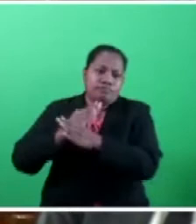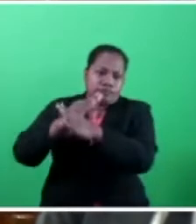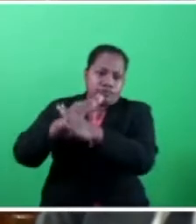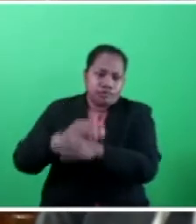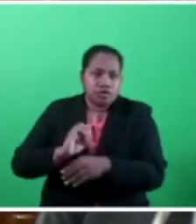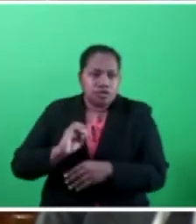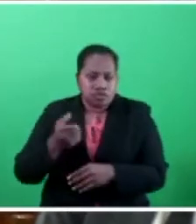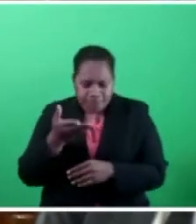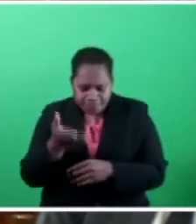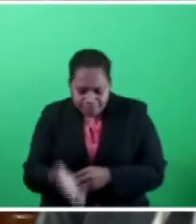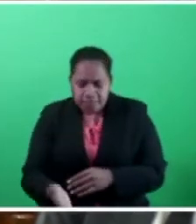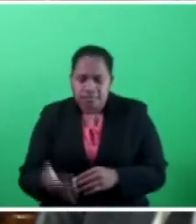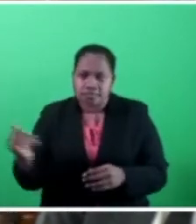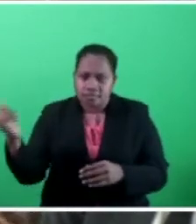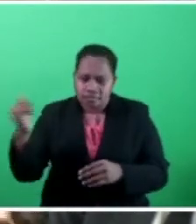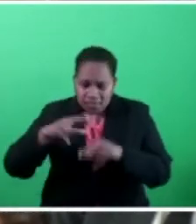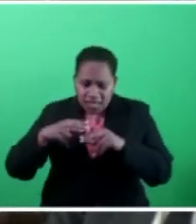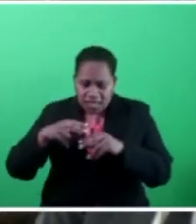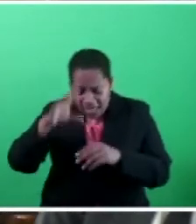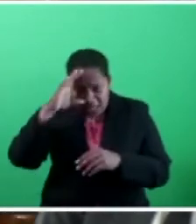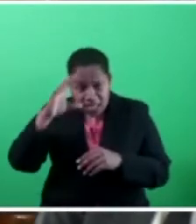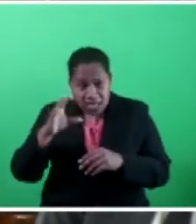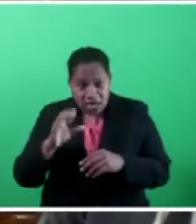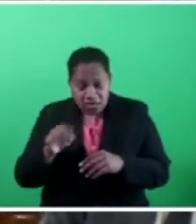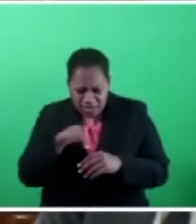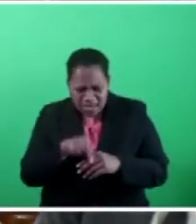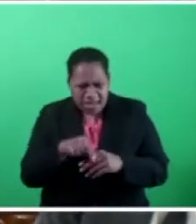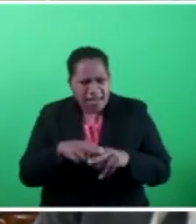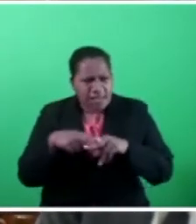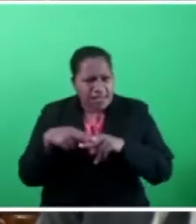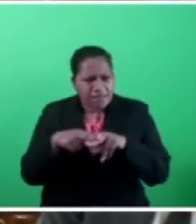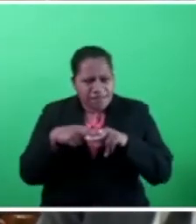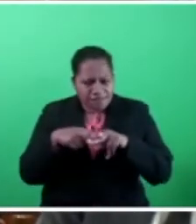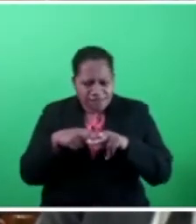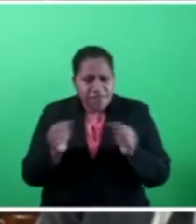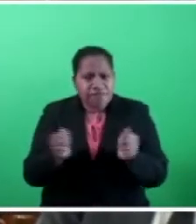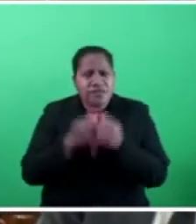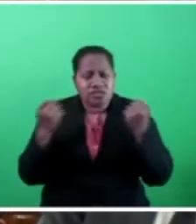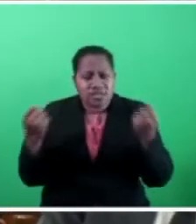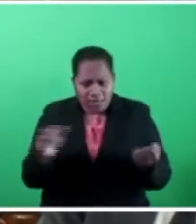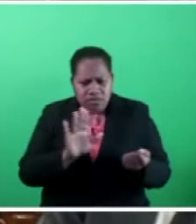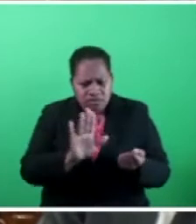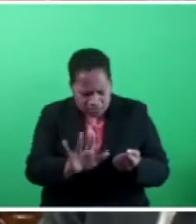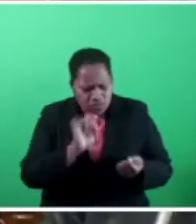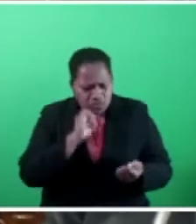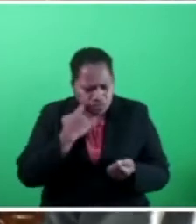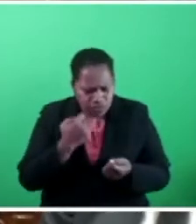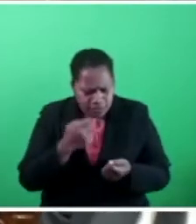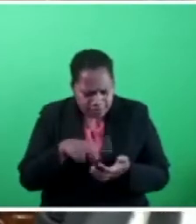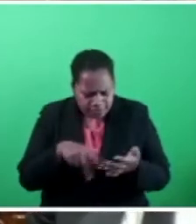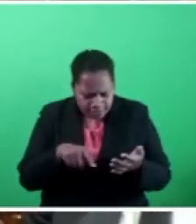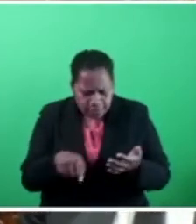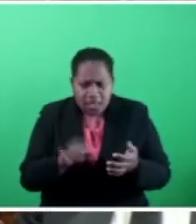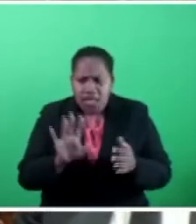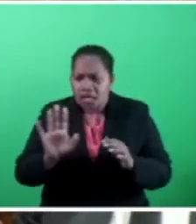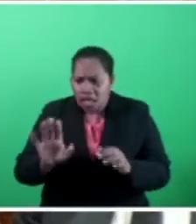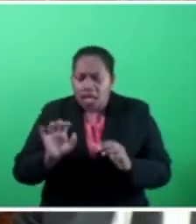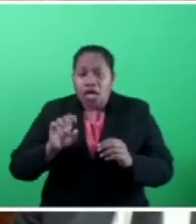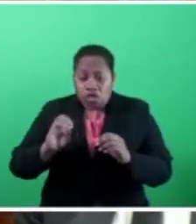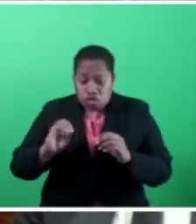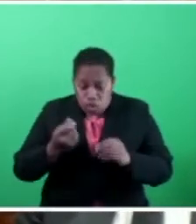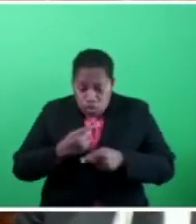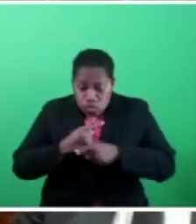contrary to what has been implied by Fiji Times, that I will get to shortly. To guide our national efforts to protect the Fijian people